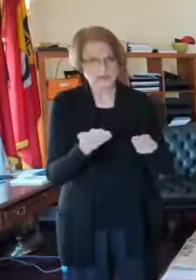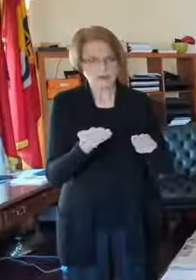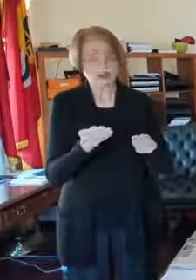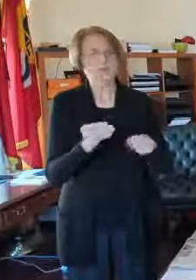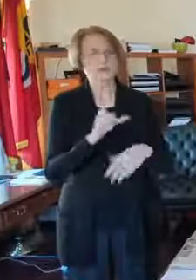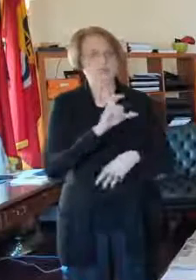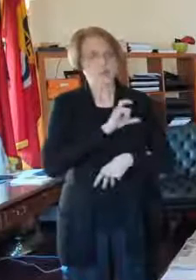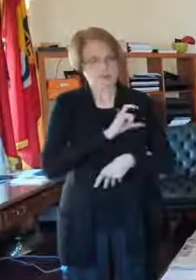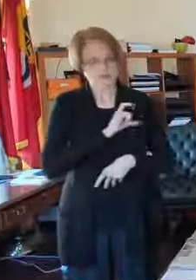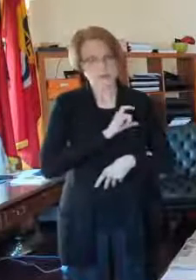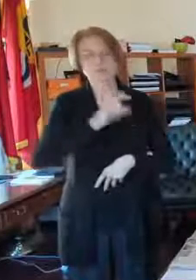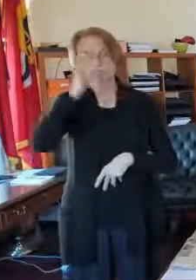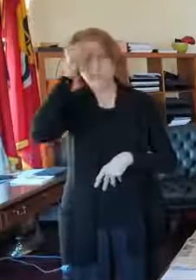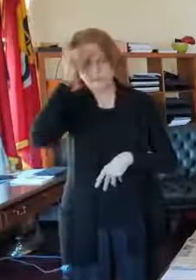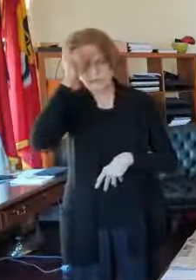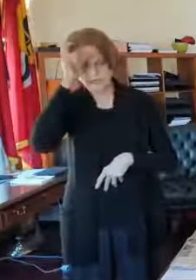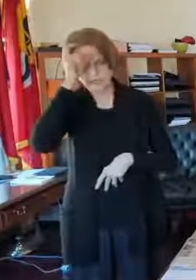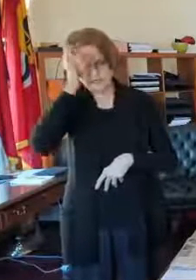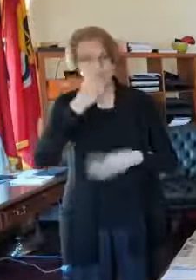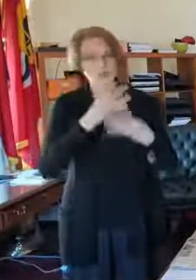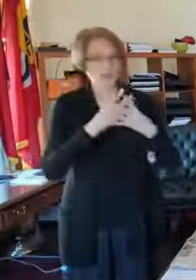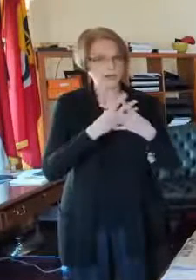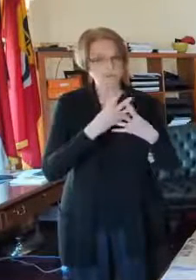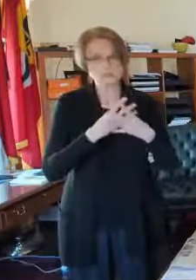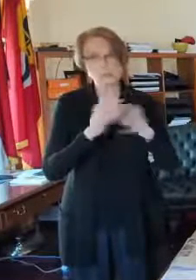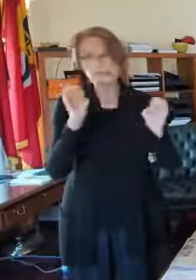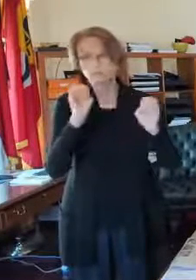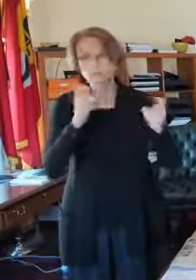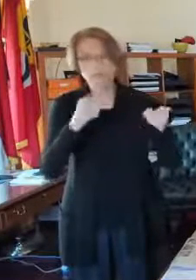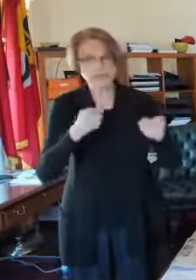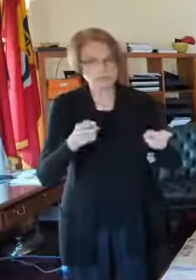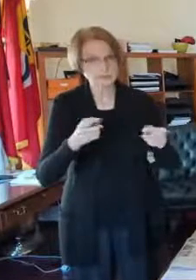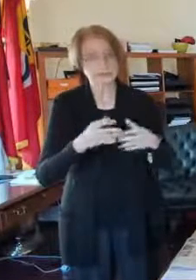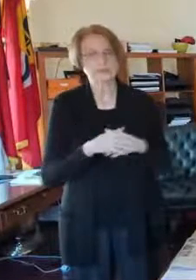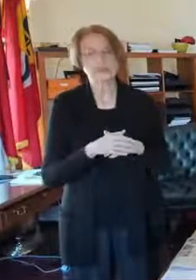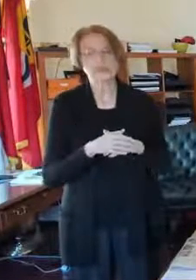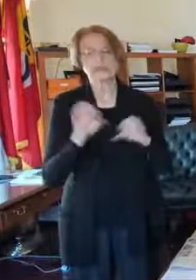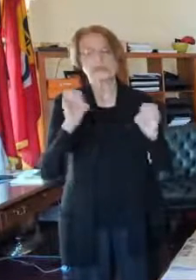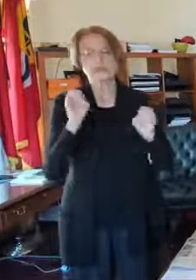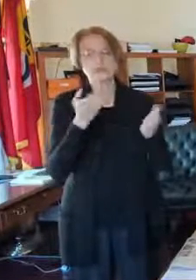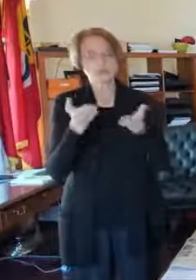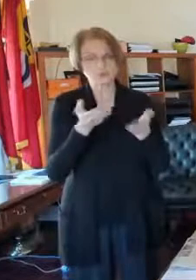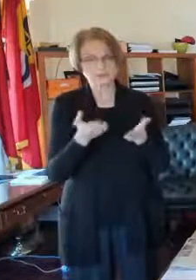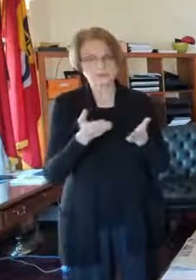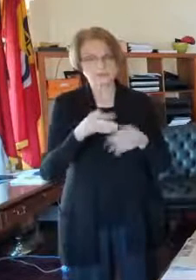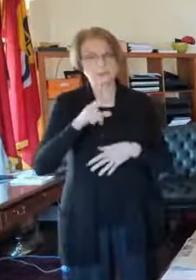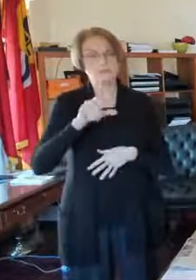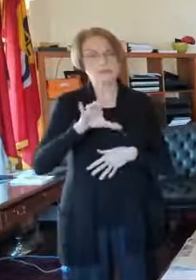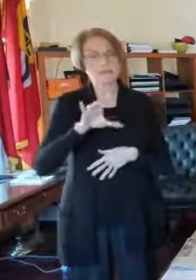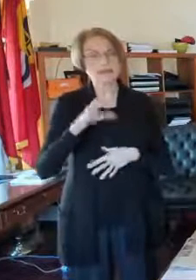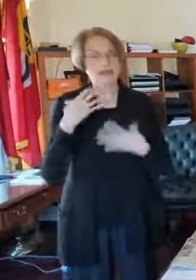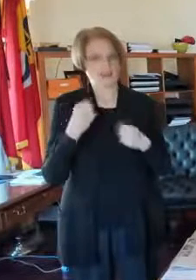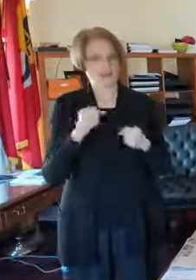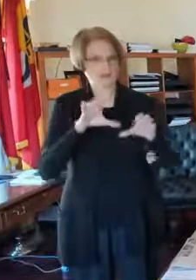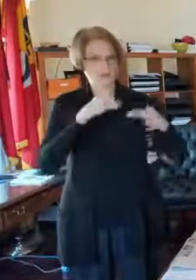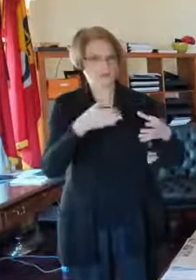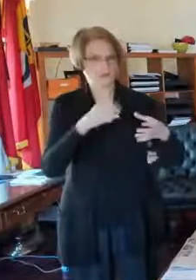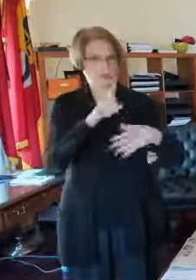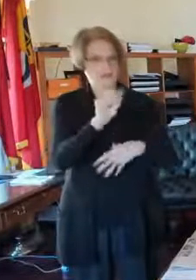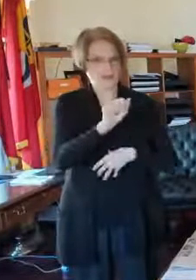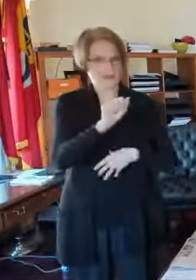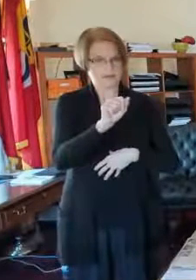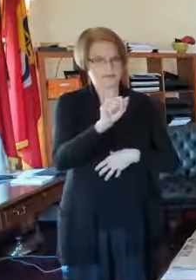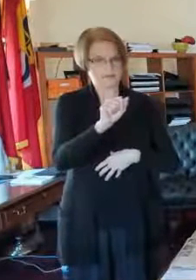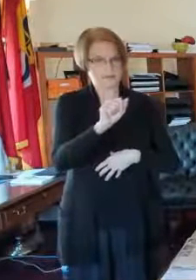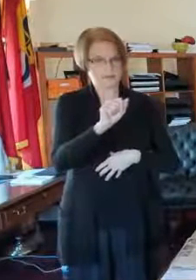Law enforcement, fire department, corrections, emergency management, emergency service, and public health. People